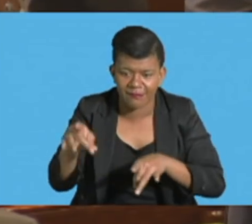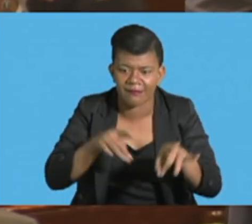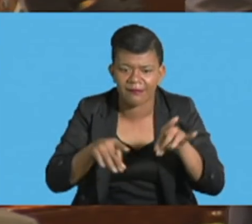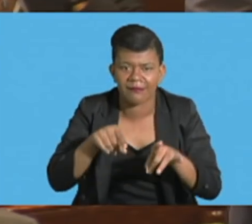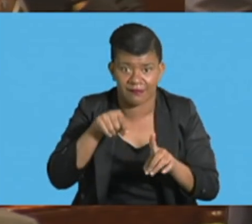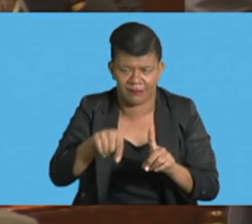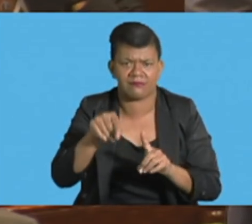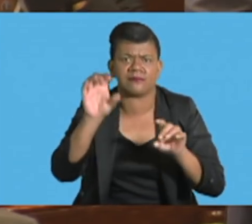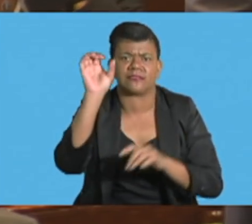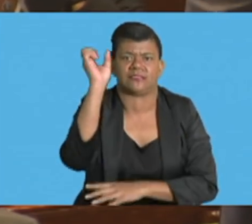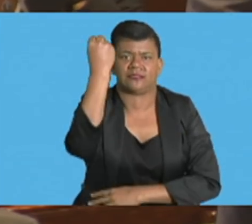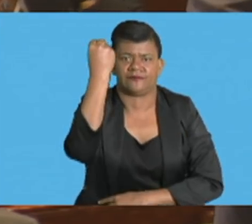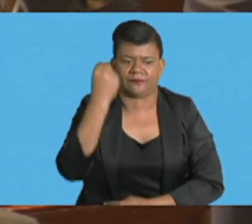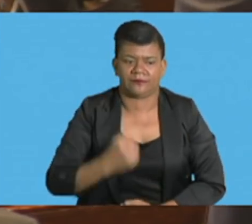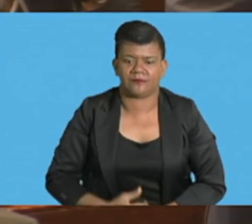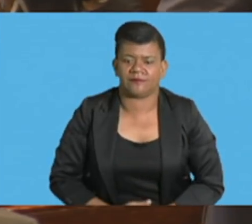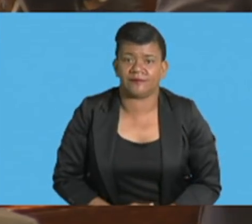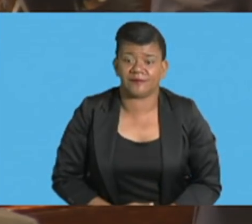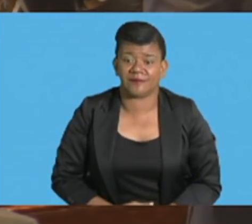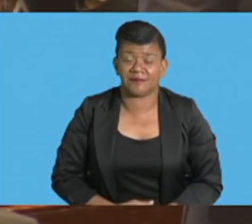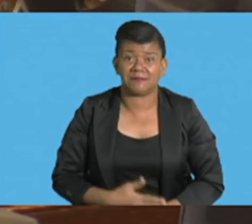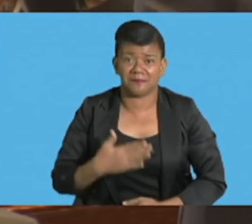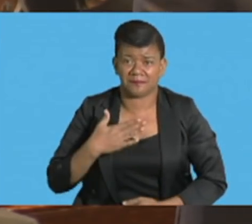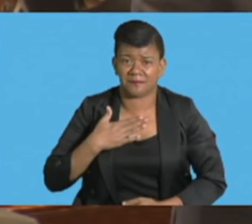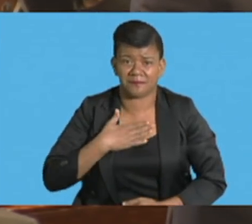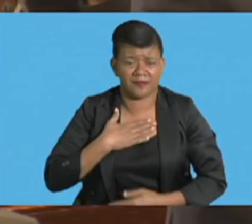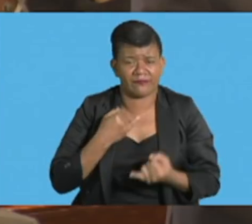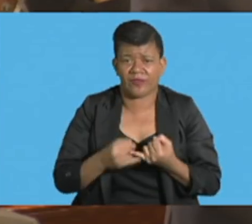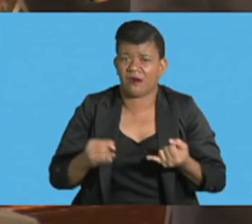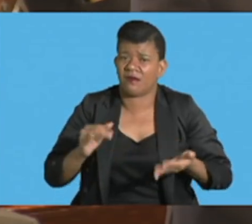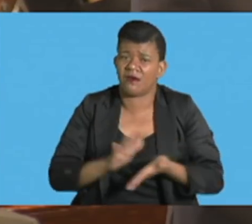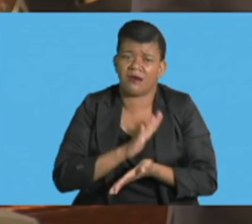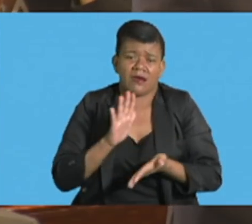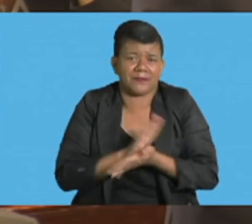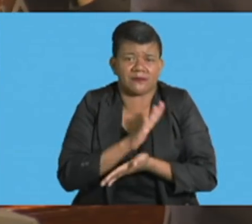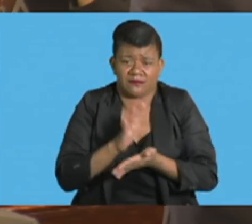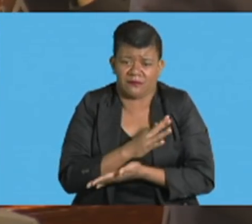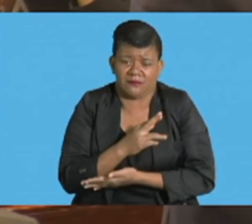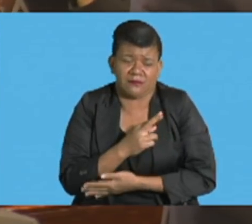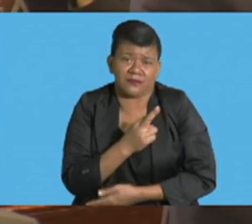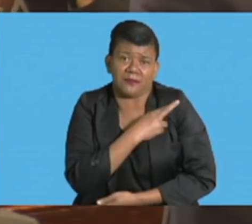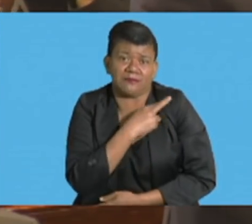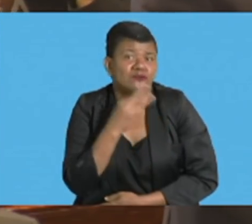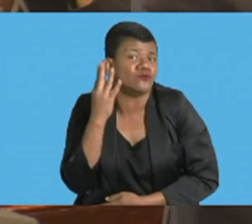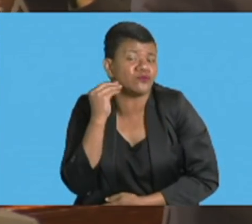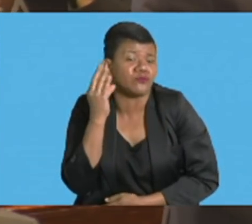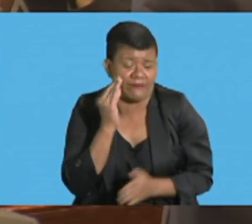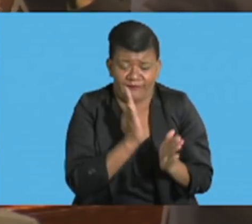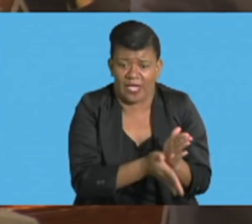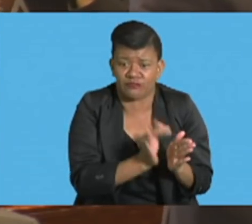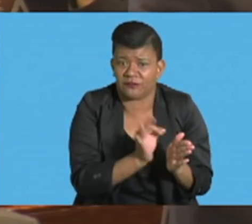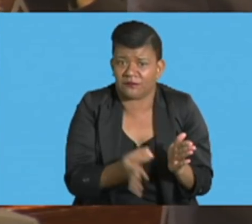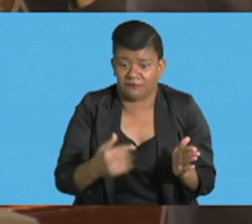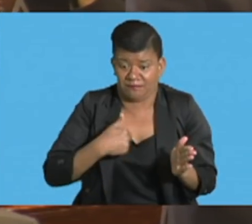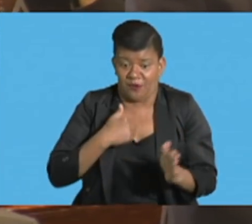Mr. Speaker, I'm incredibly proud to personally oversee the sugar industry as the Minister for Sugar Industry, where I work at home to sustain the